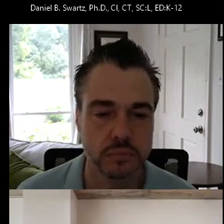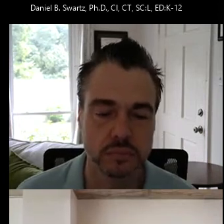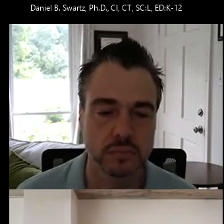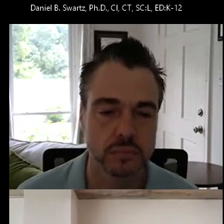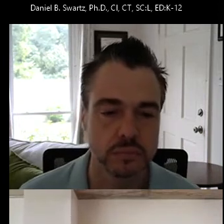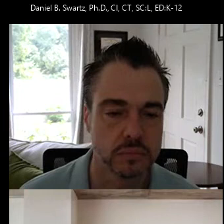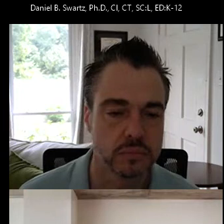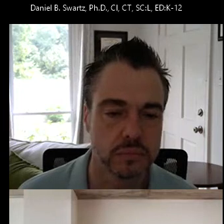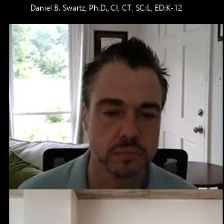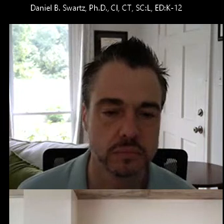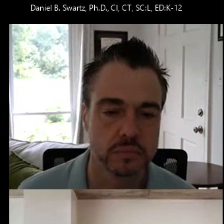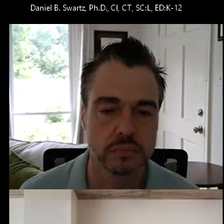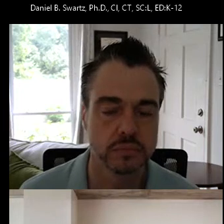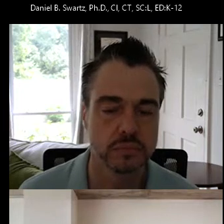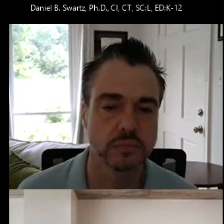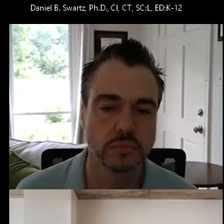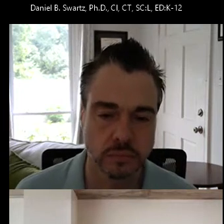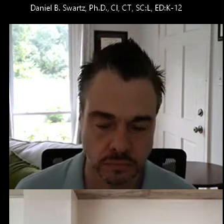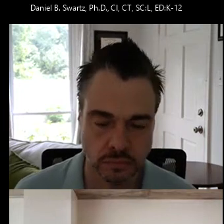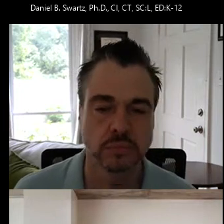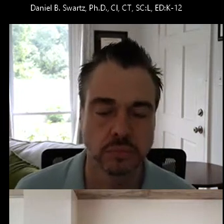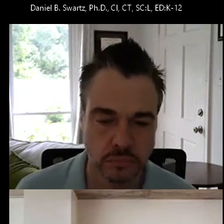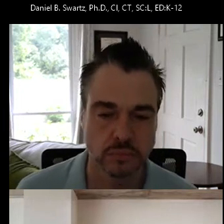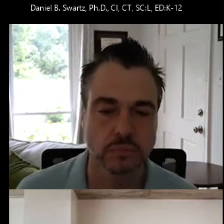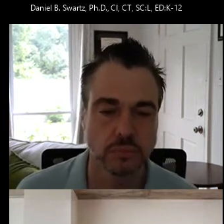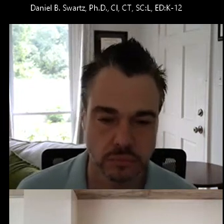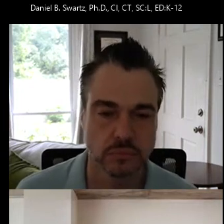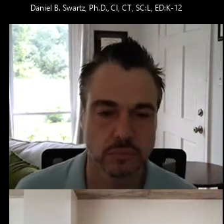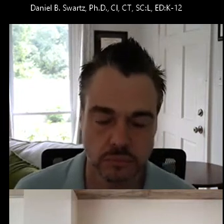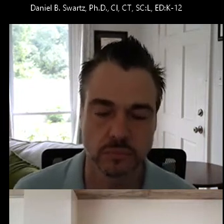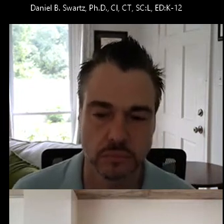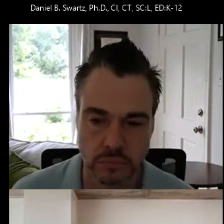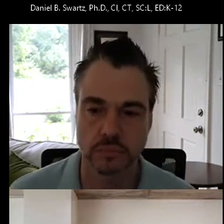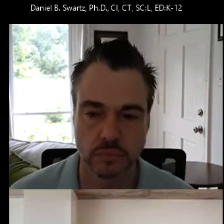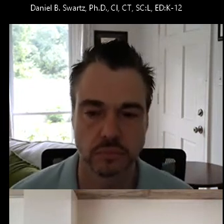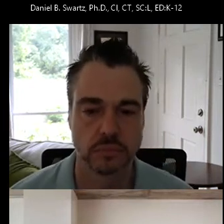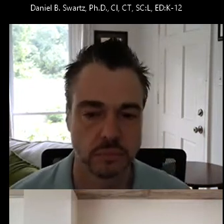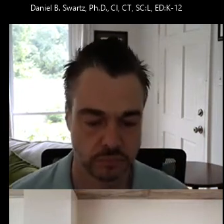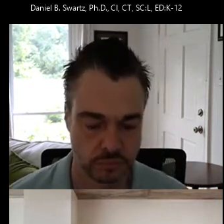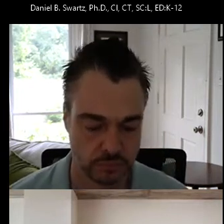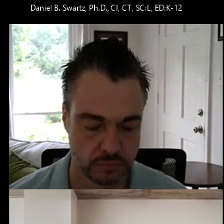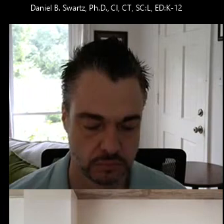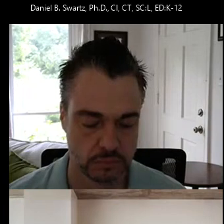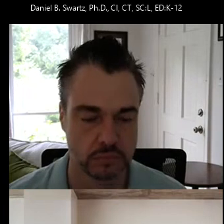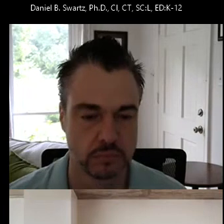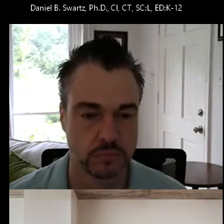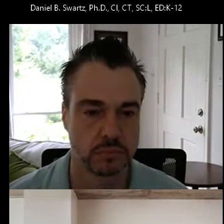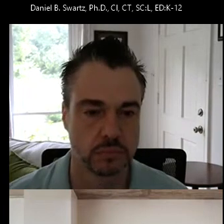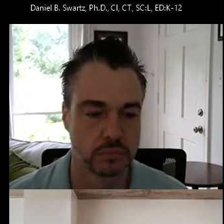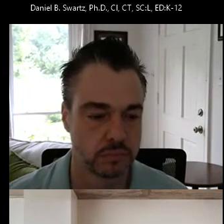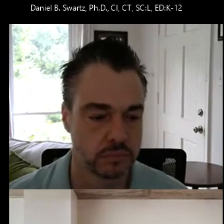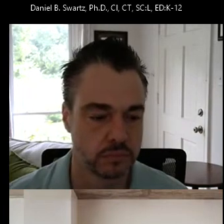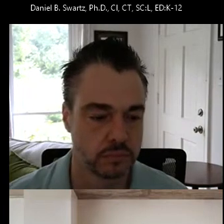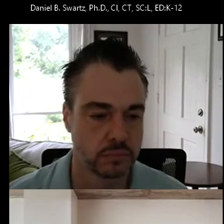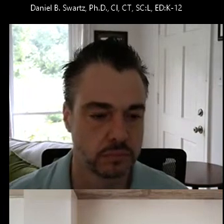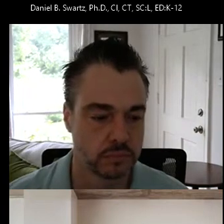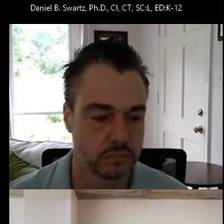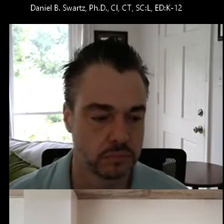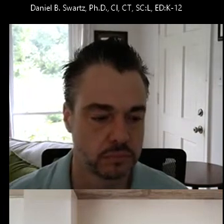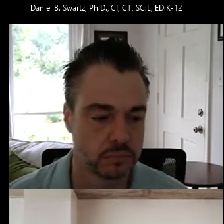Mexico before joining PCG. So good to see some folks here that I used to work with as colleagues.